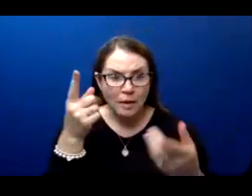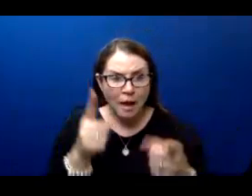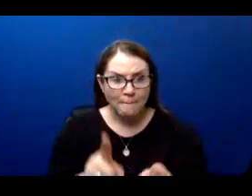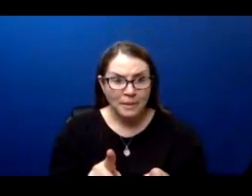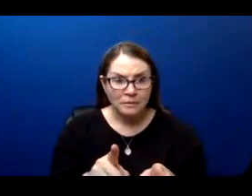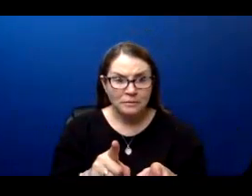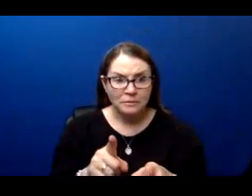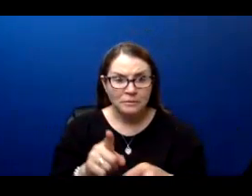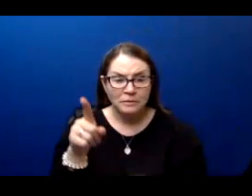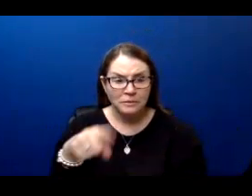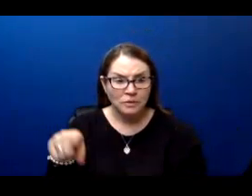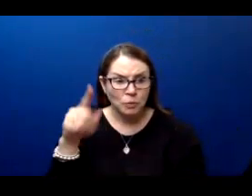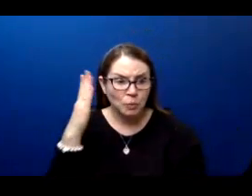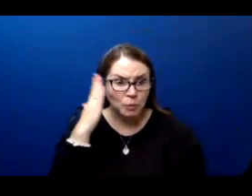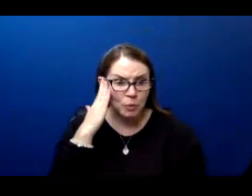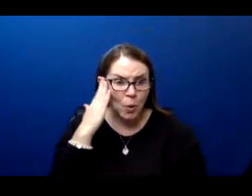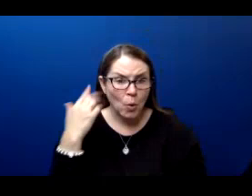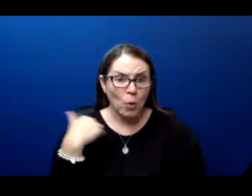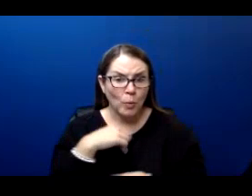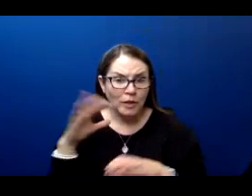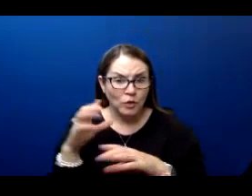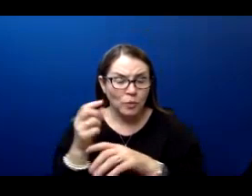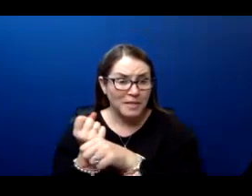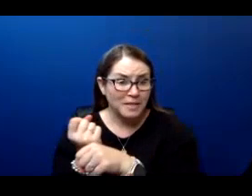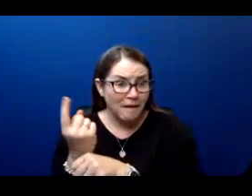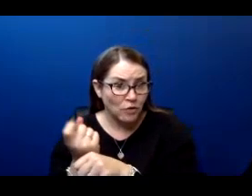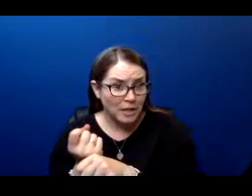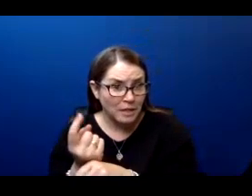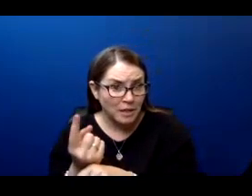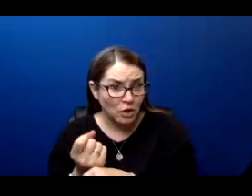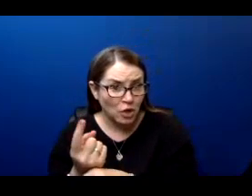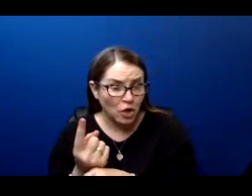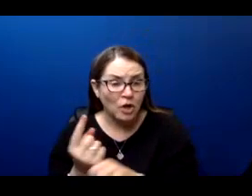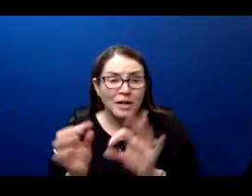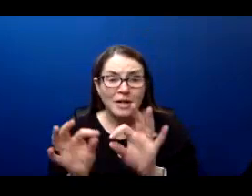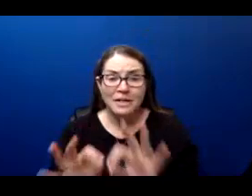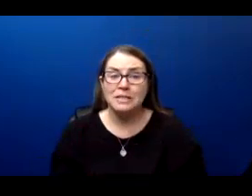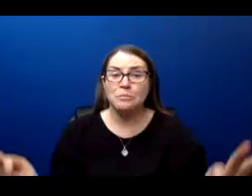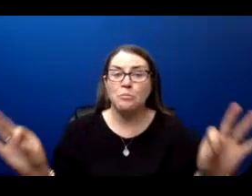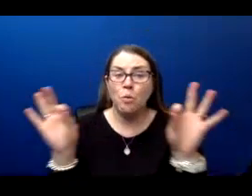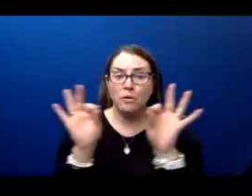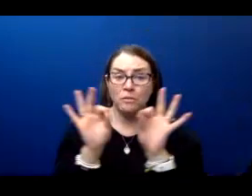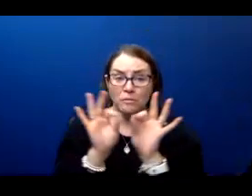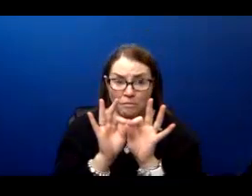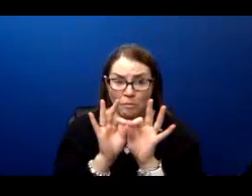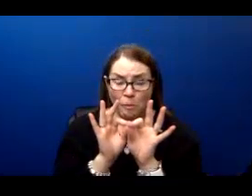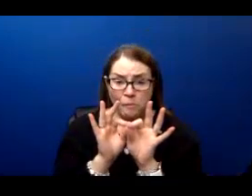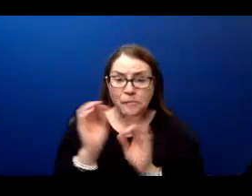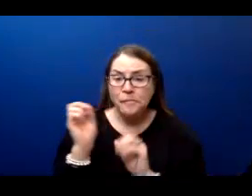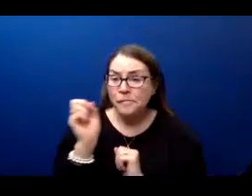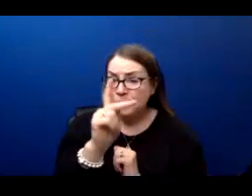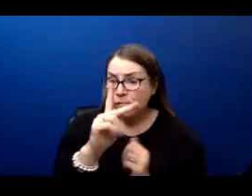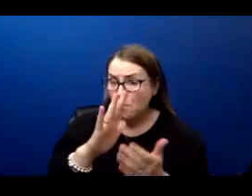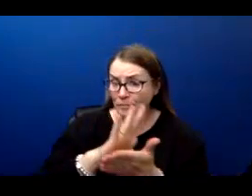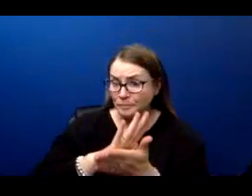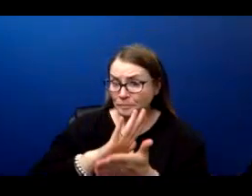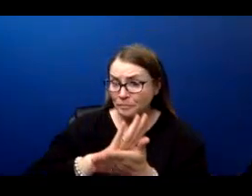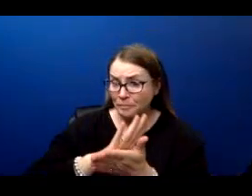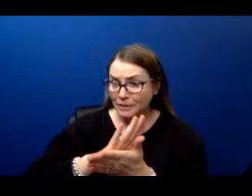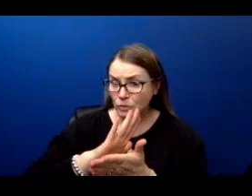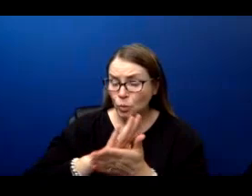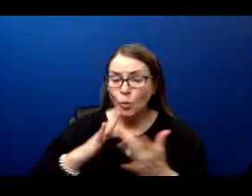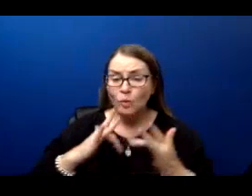here, this is something we do annually. It's very important to us. It is the back to school fair,